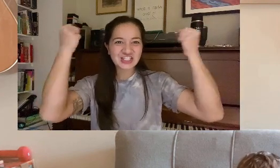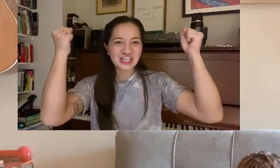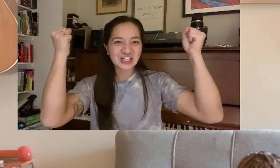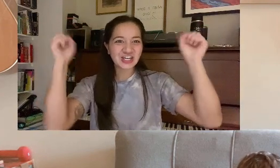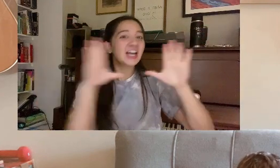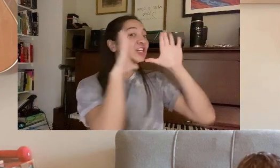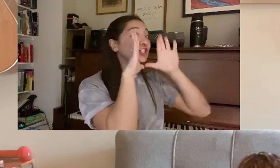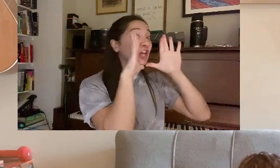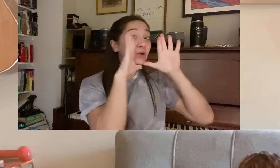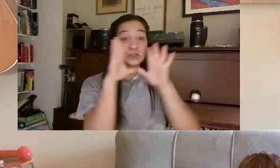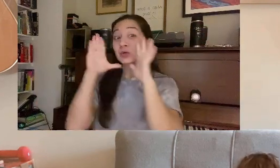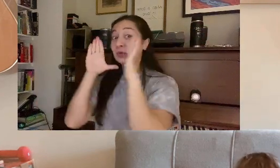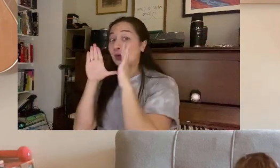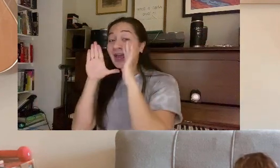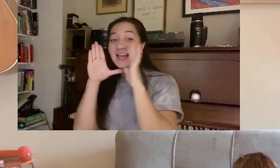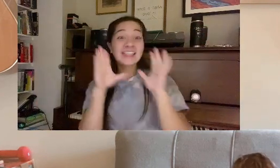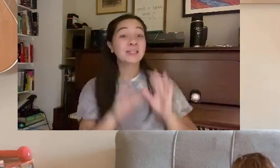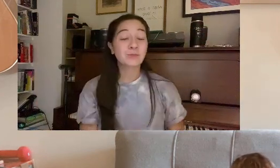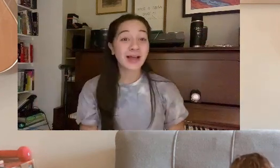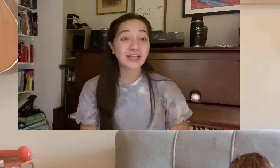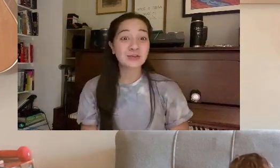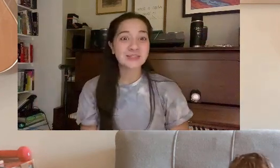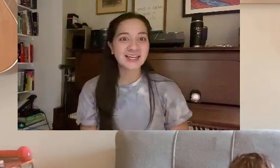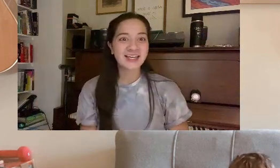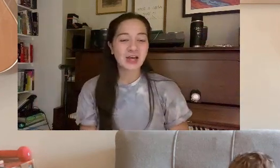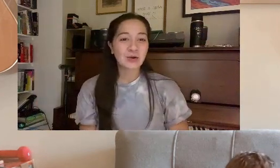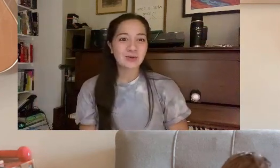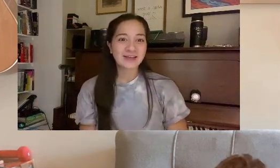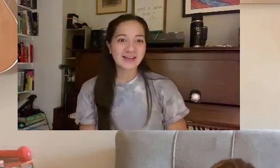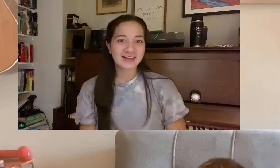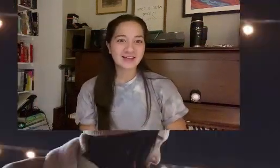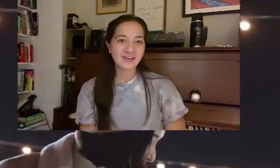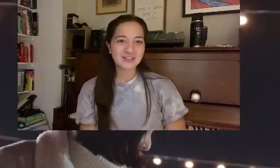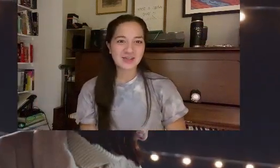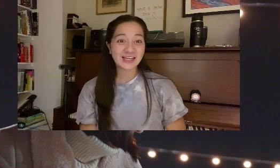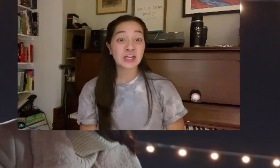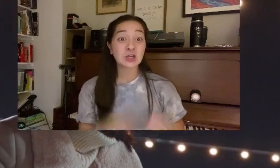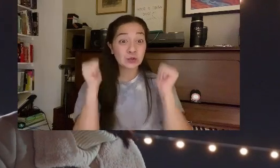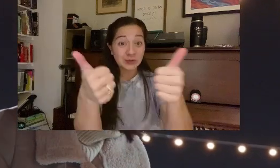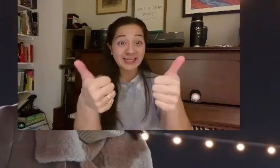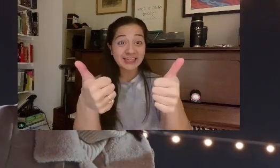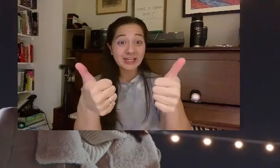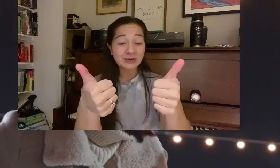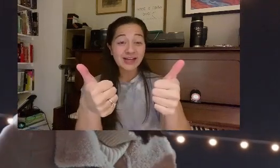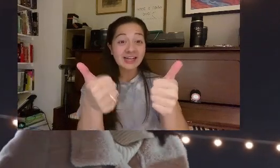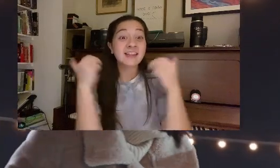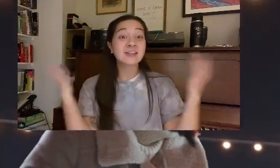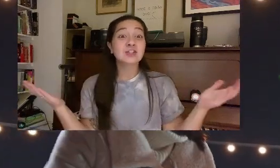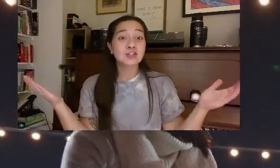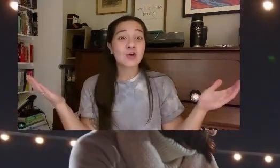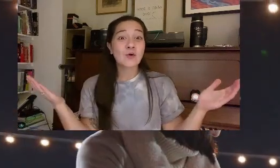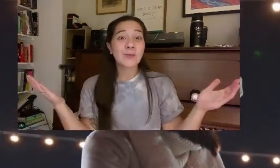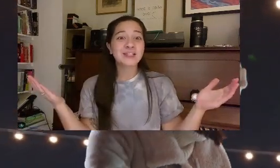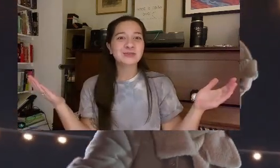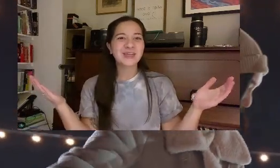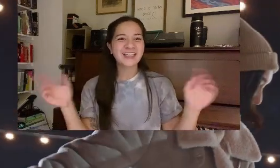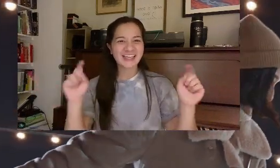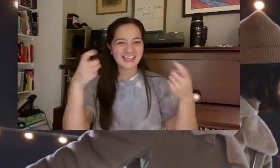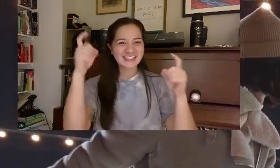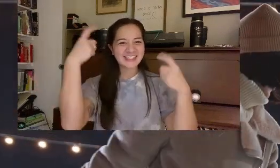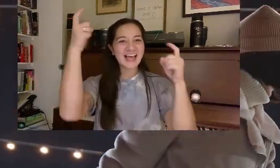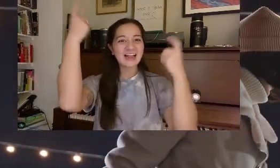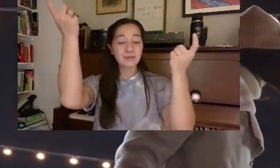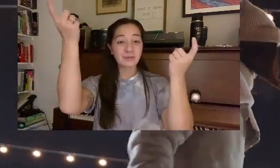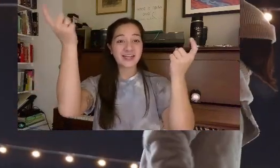Let's give a cheer. Shout hooray, it's a brand new day. Let's make this year really great. There's so much